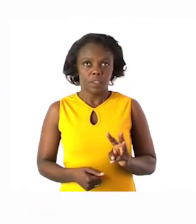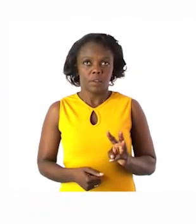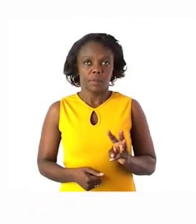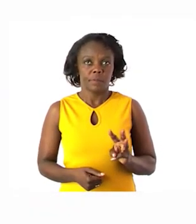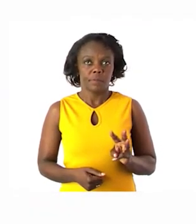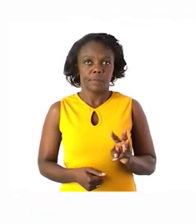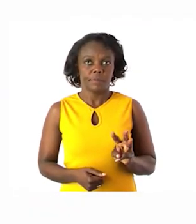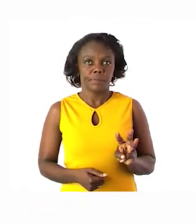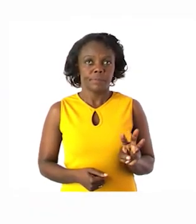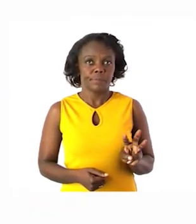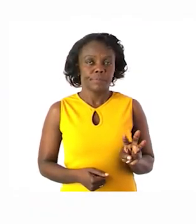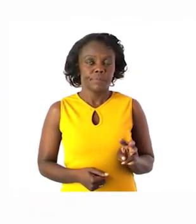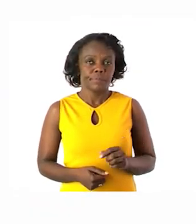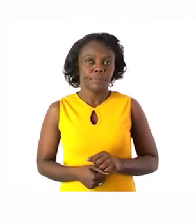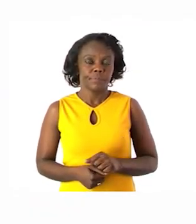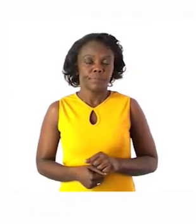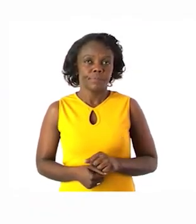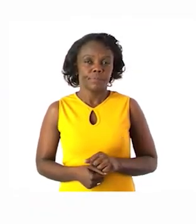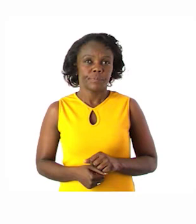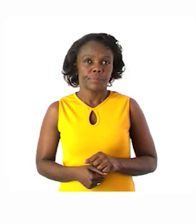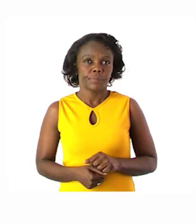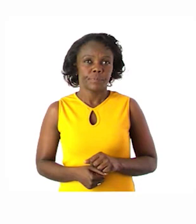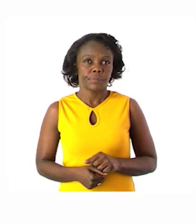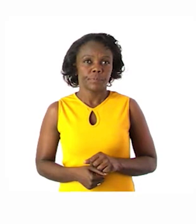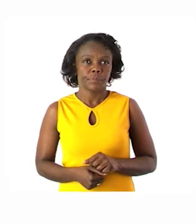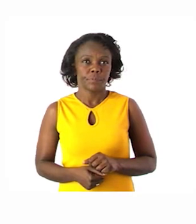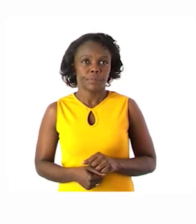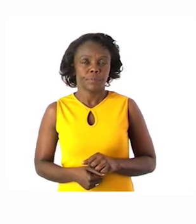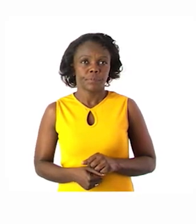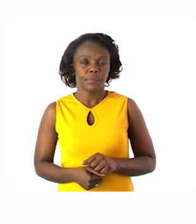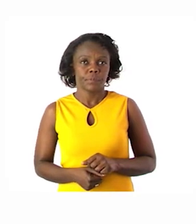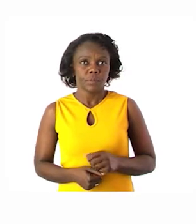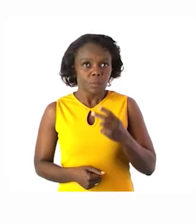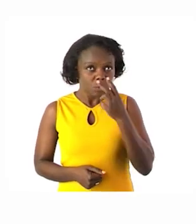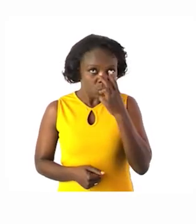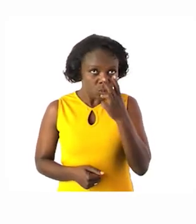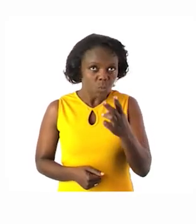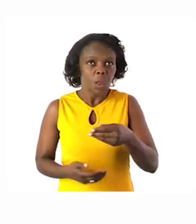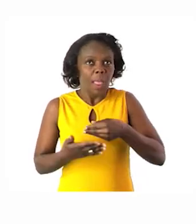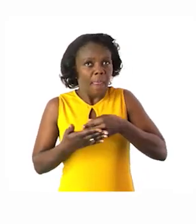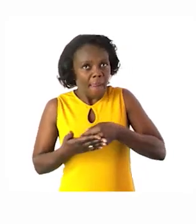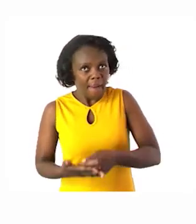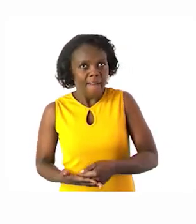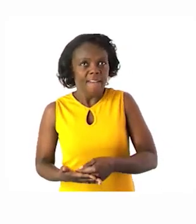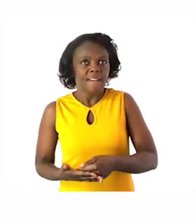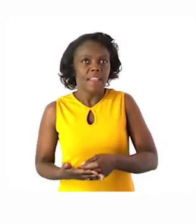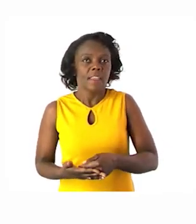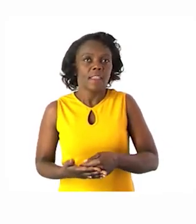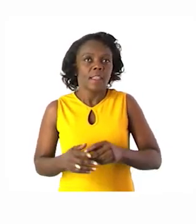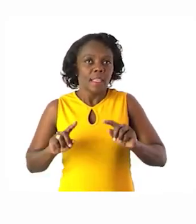All right. On page 13, we are going to identify the heavy objects and the